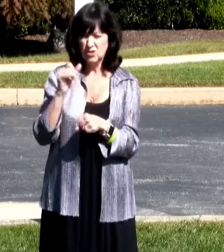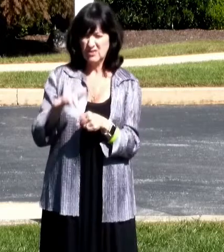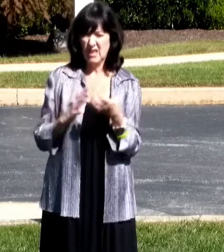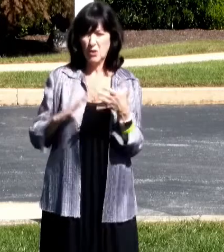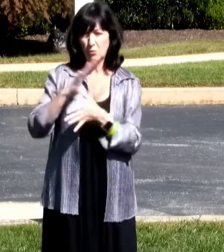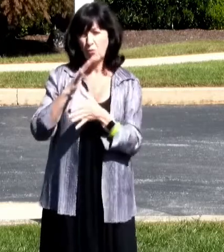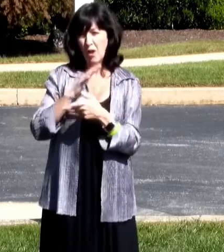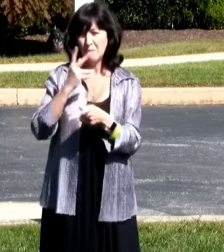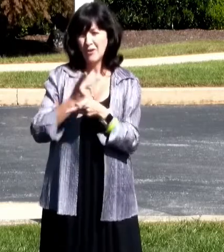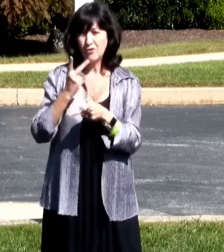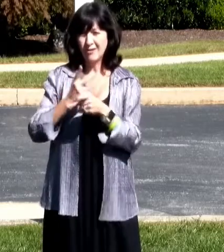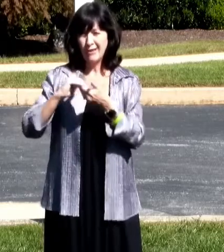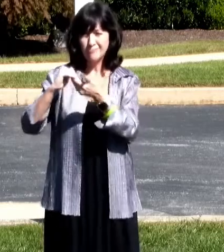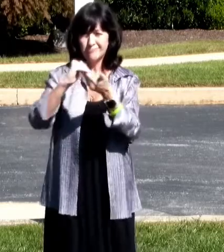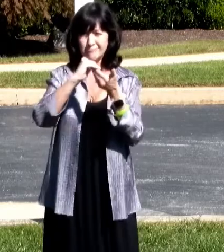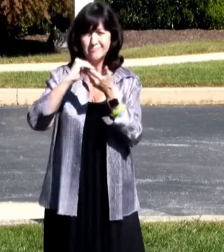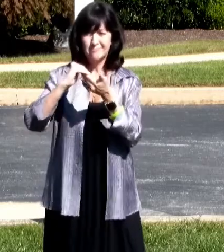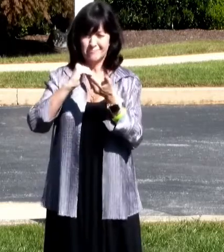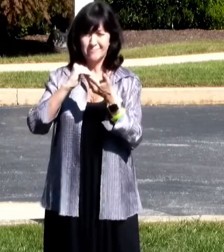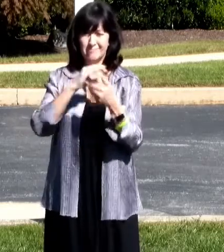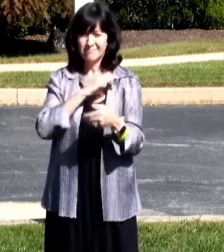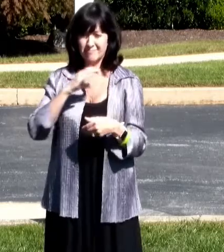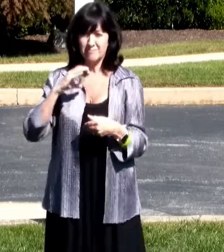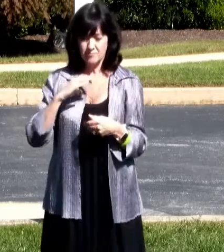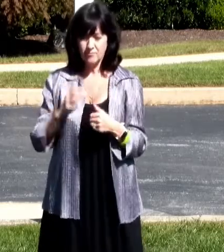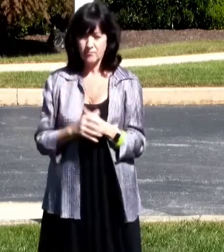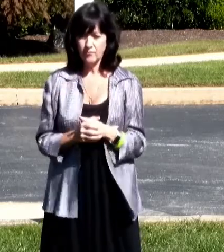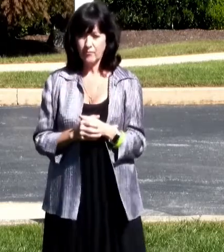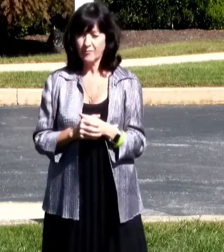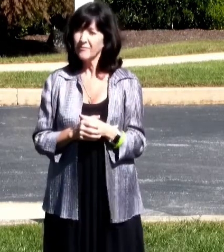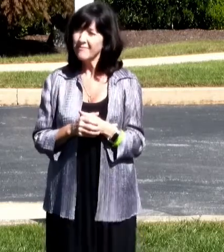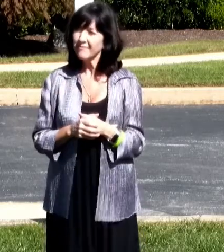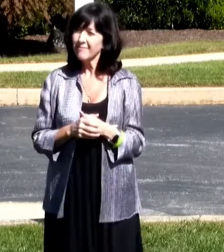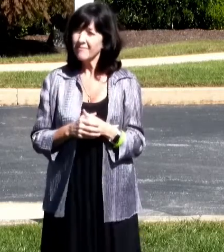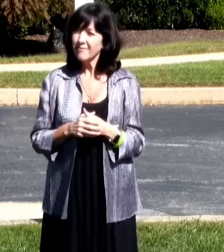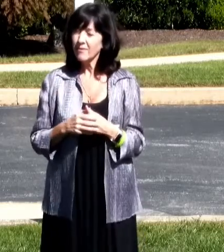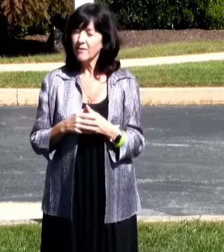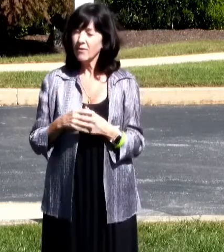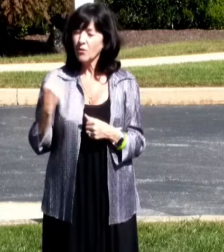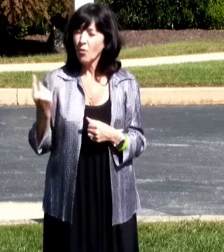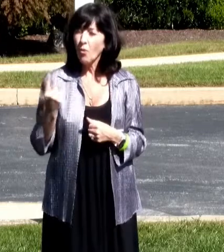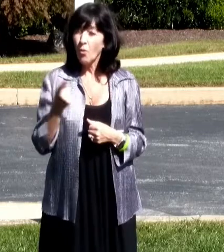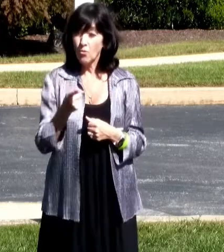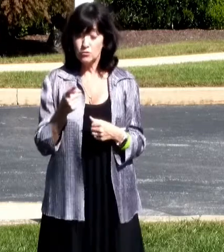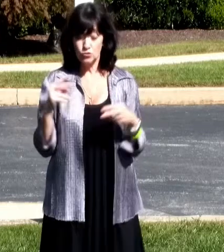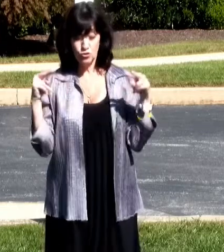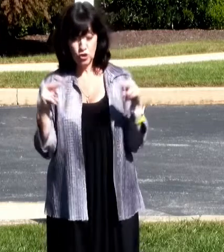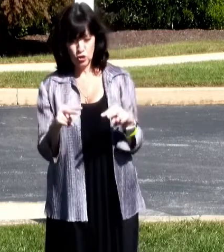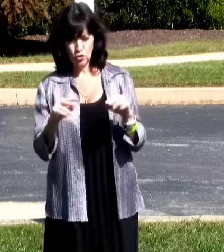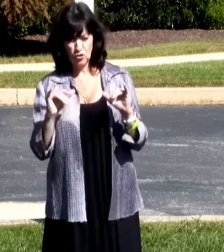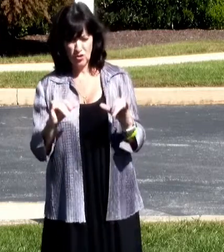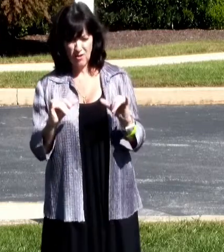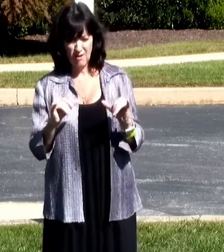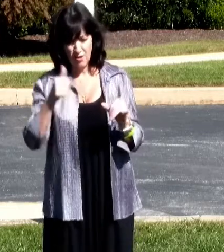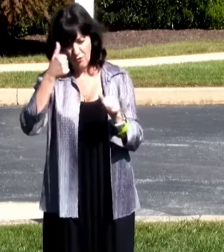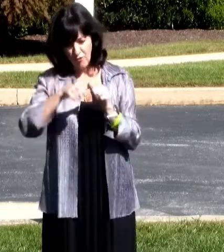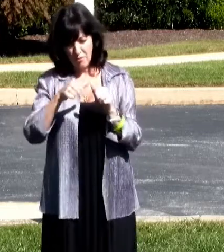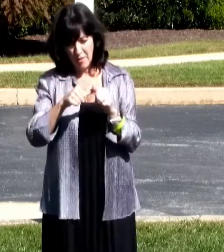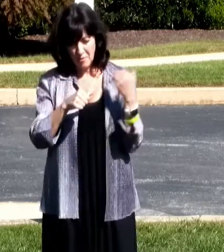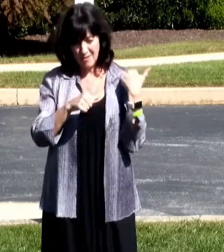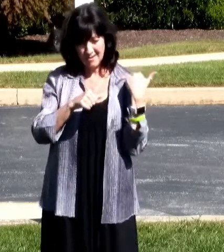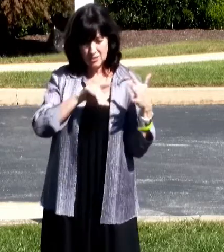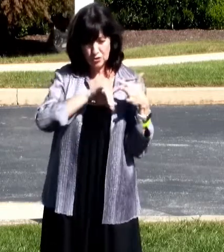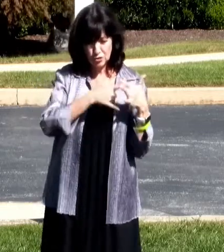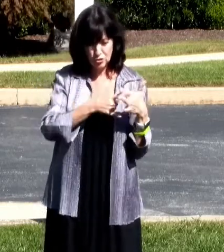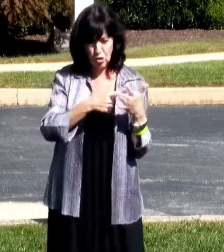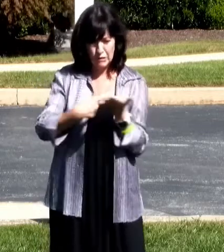it's always a real proud thing to see that much work from that many people result in something significant. Too